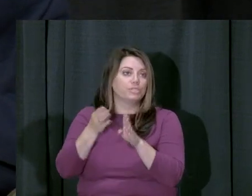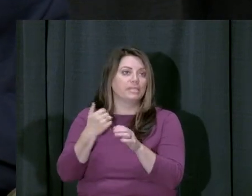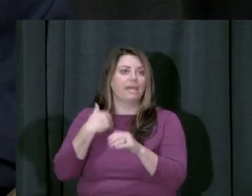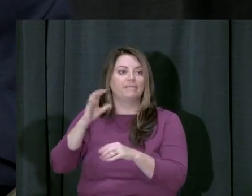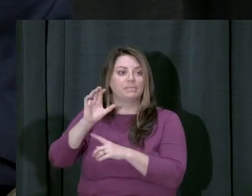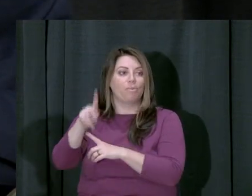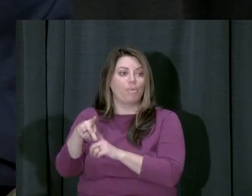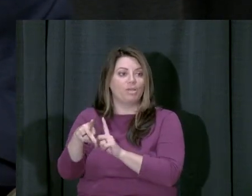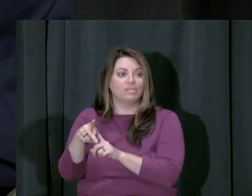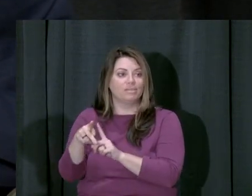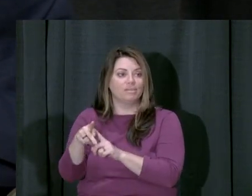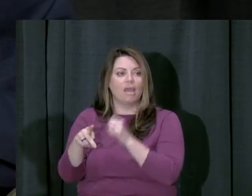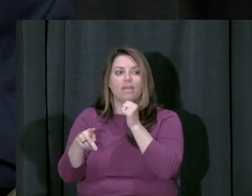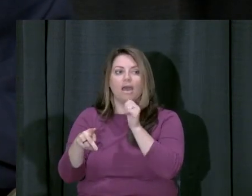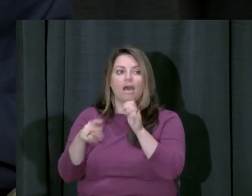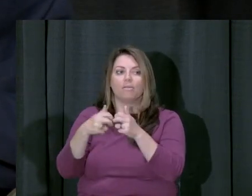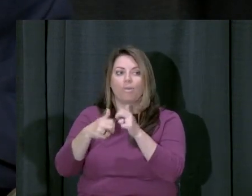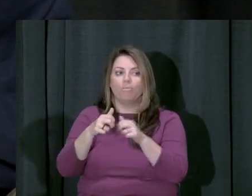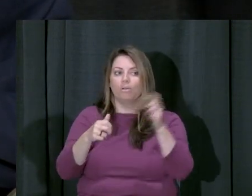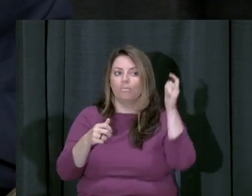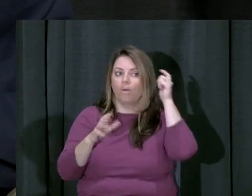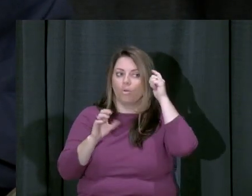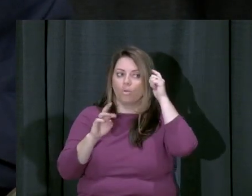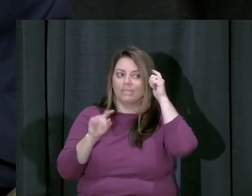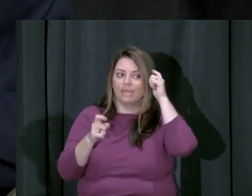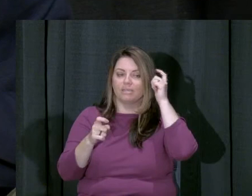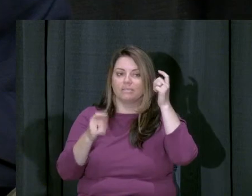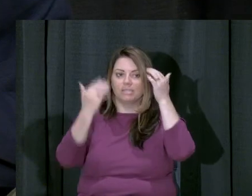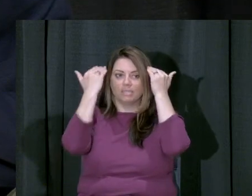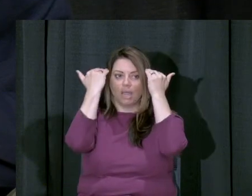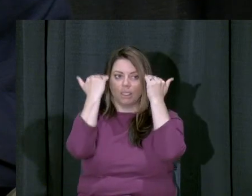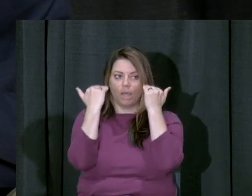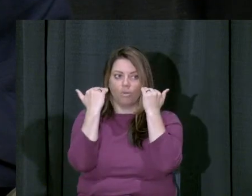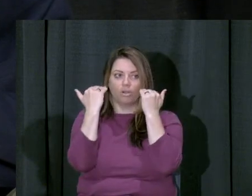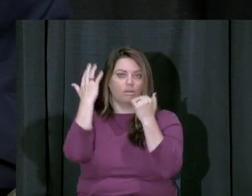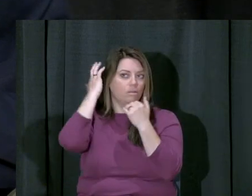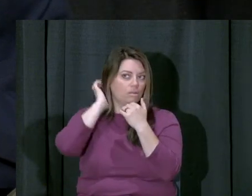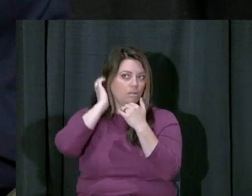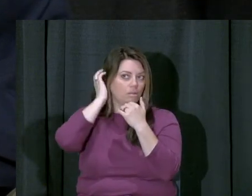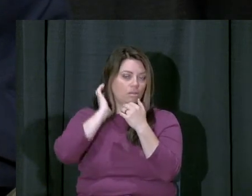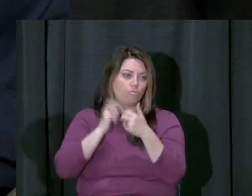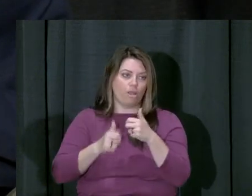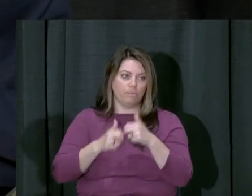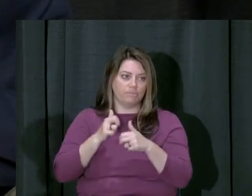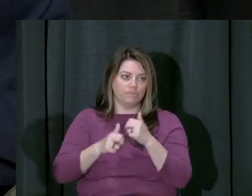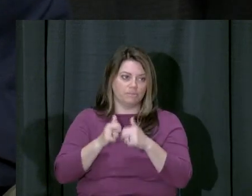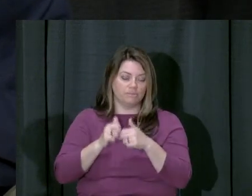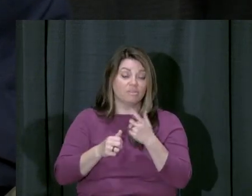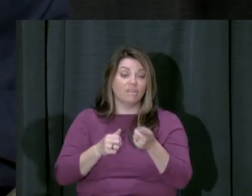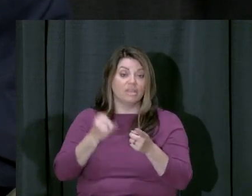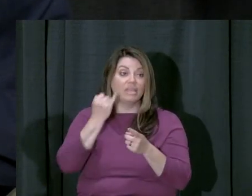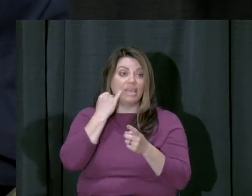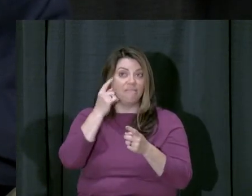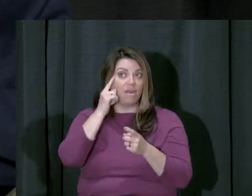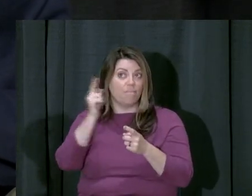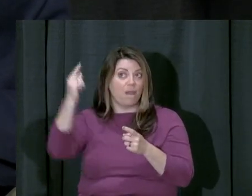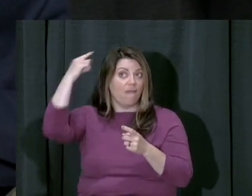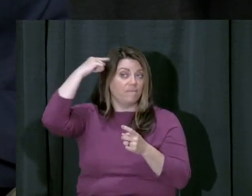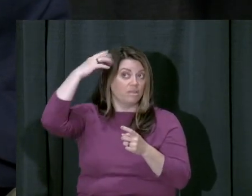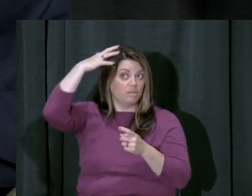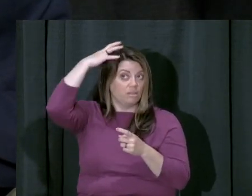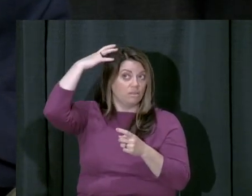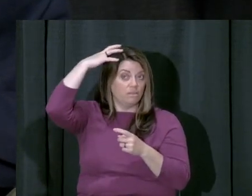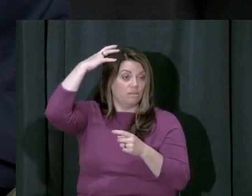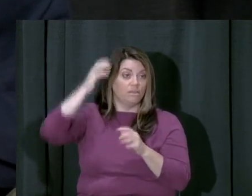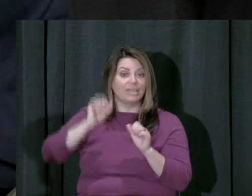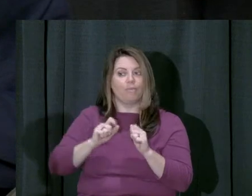it's not their cortex, it's actually the lower parts of the brain that cause the problems. If we tap above, can we